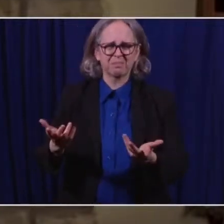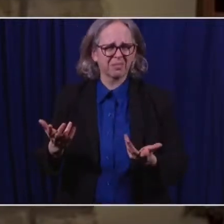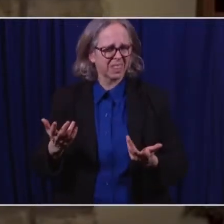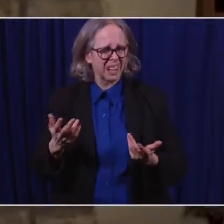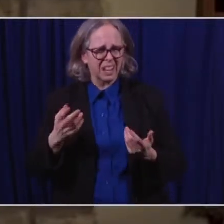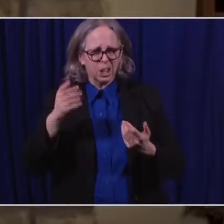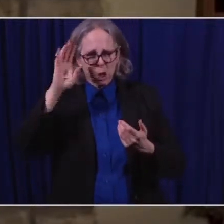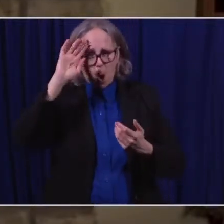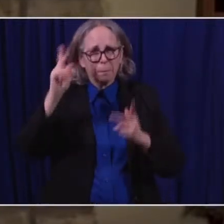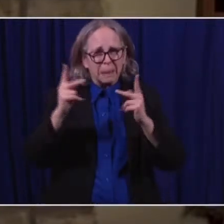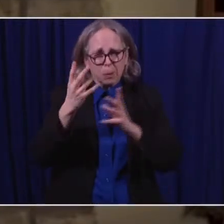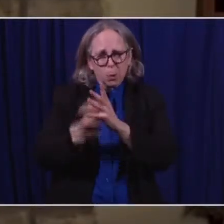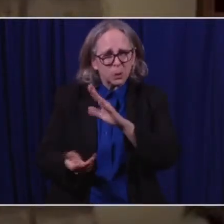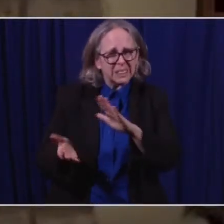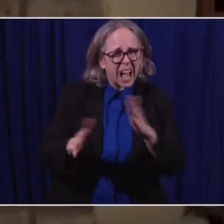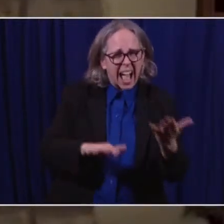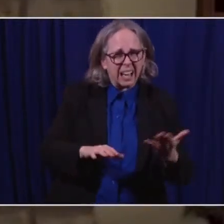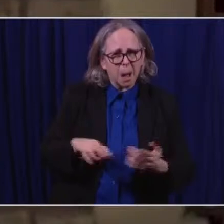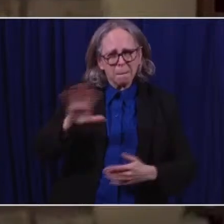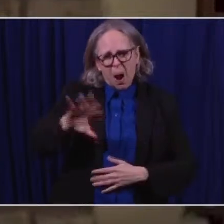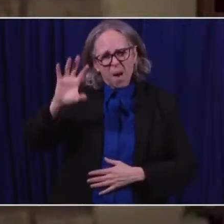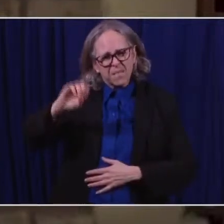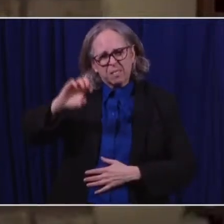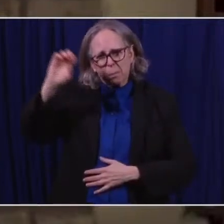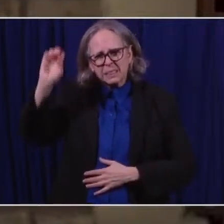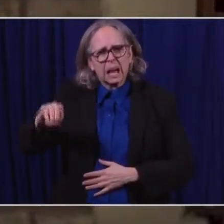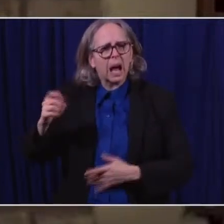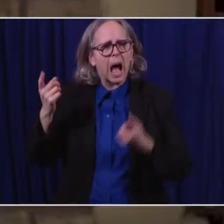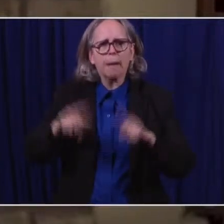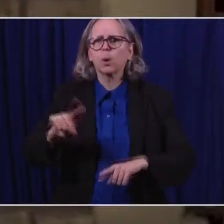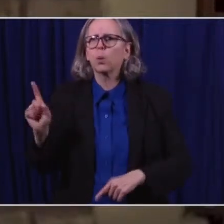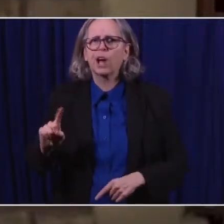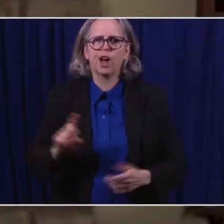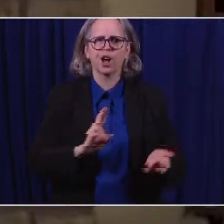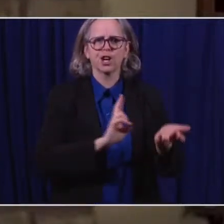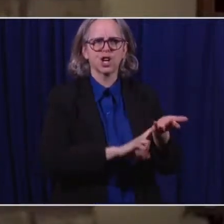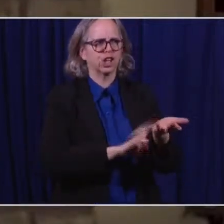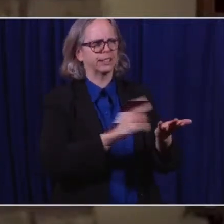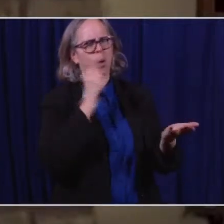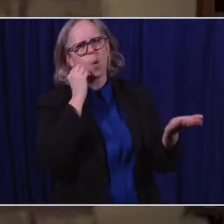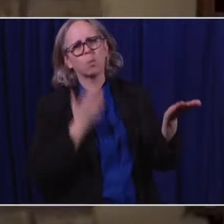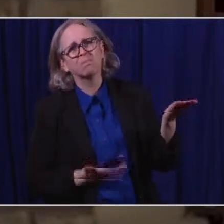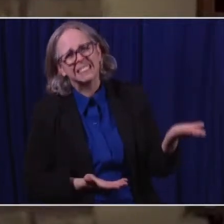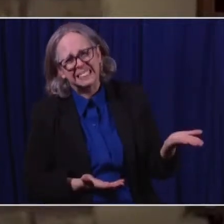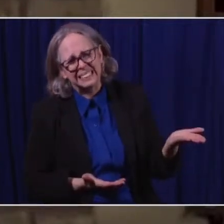come out of our nursing homes. And why is that? Why are congregate care settings,